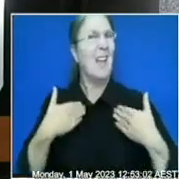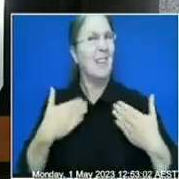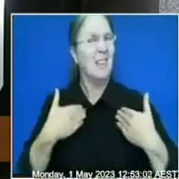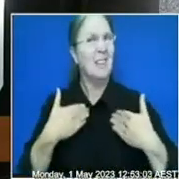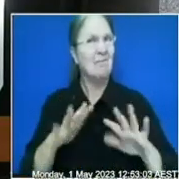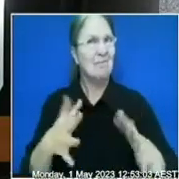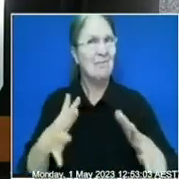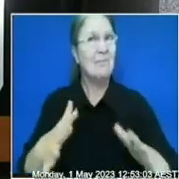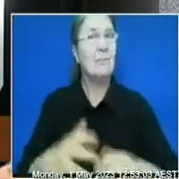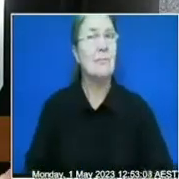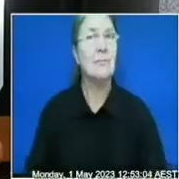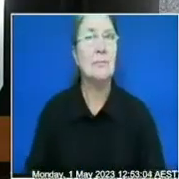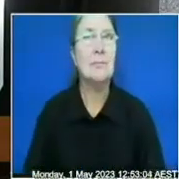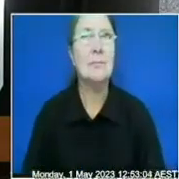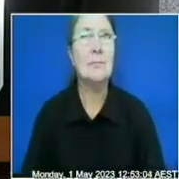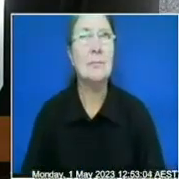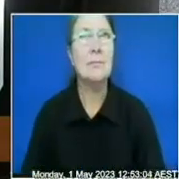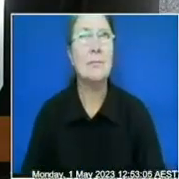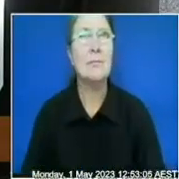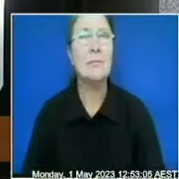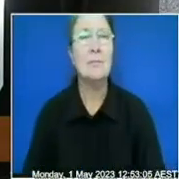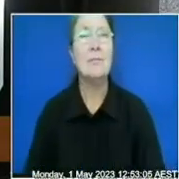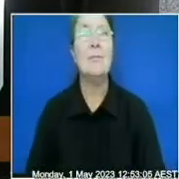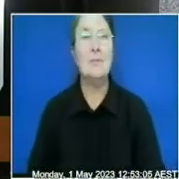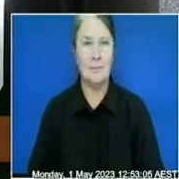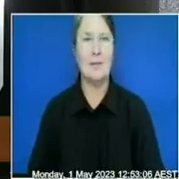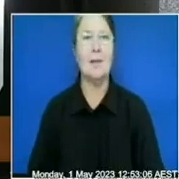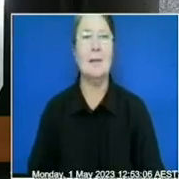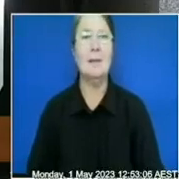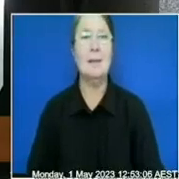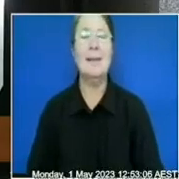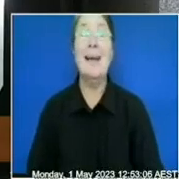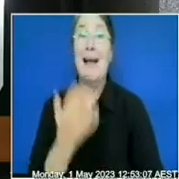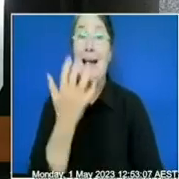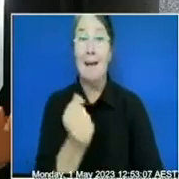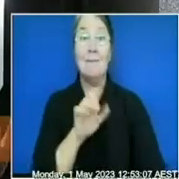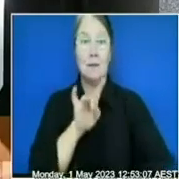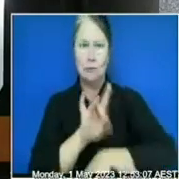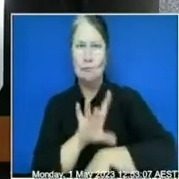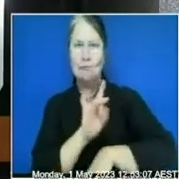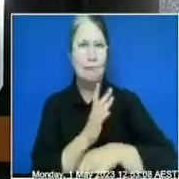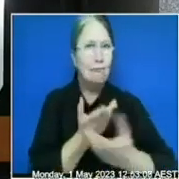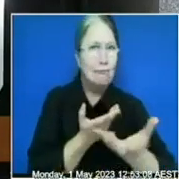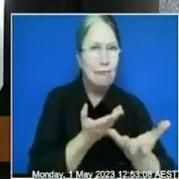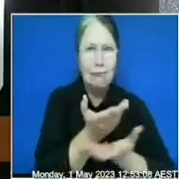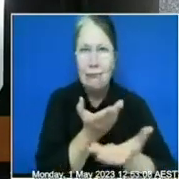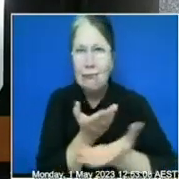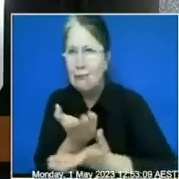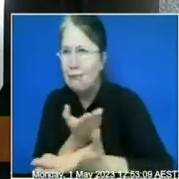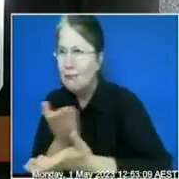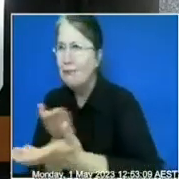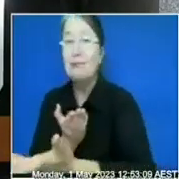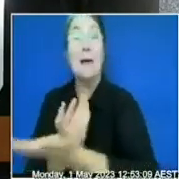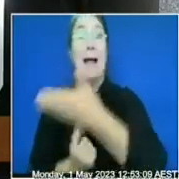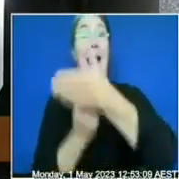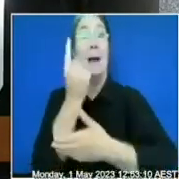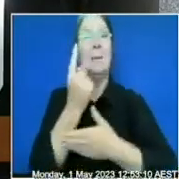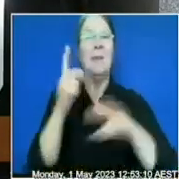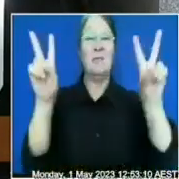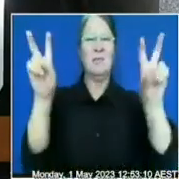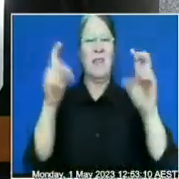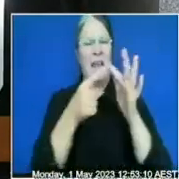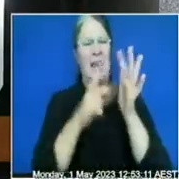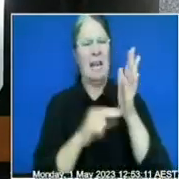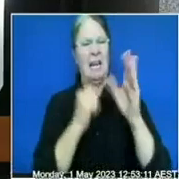is available now. So there's an opportunity for First Peoples to feed in, but we are very much managing it as an independent review panel, so it is arm's length,